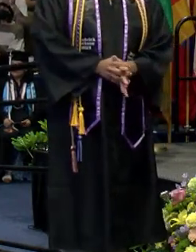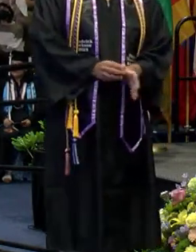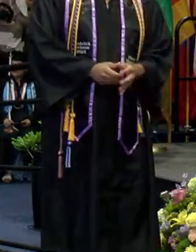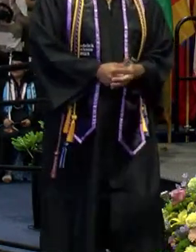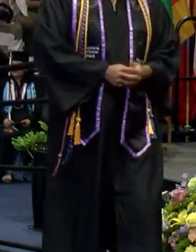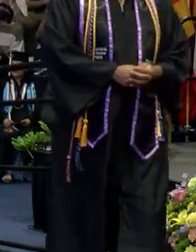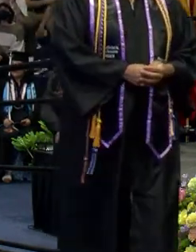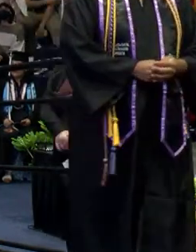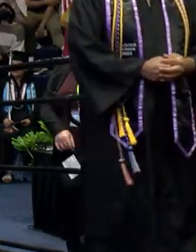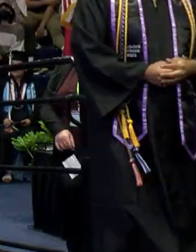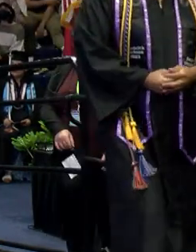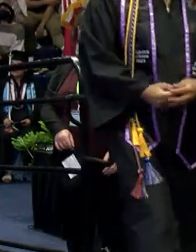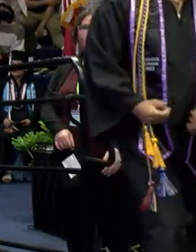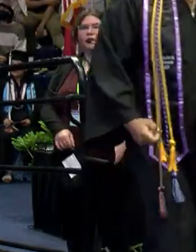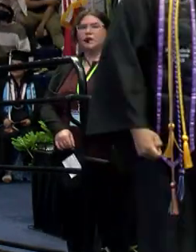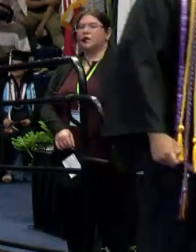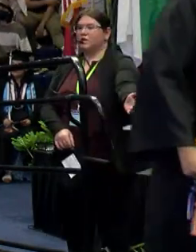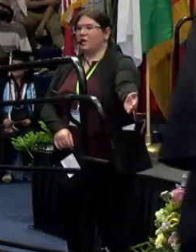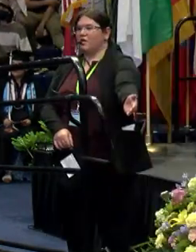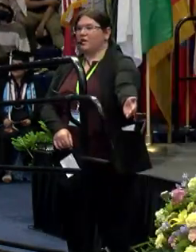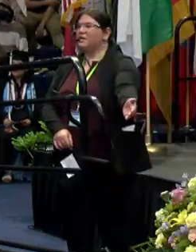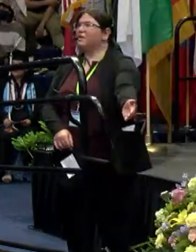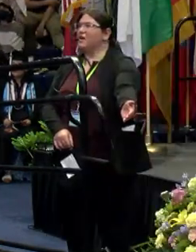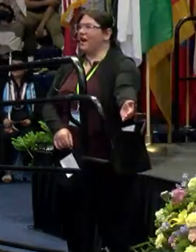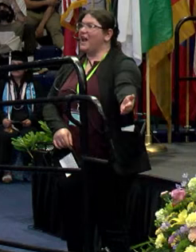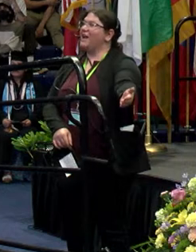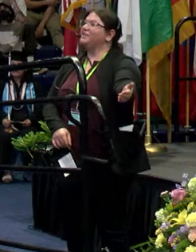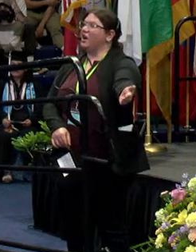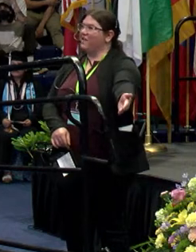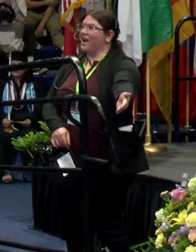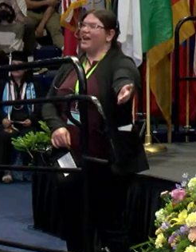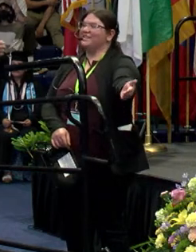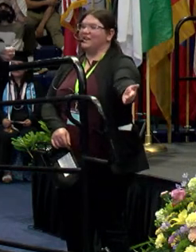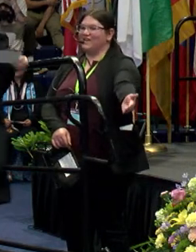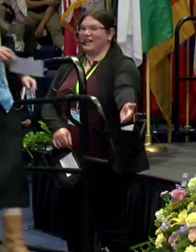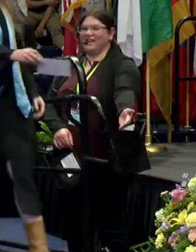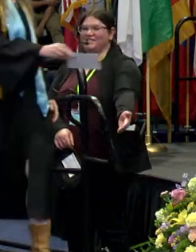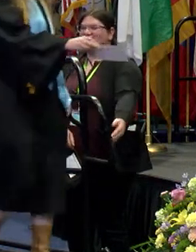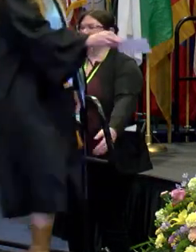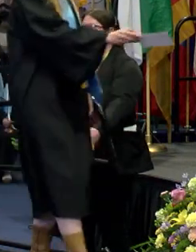Kendrick J. Allen Jackson, cum laude.